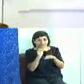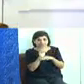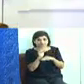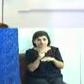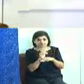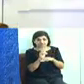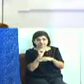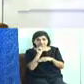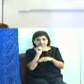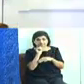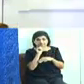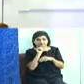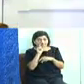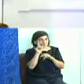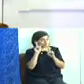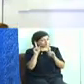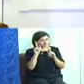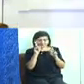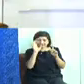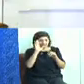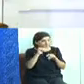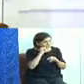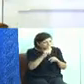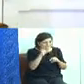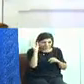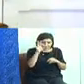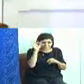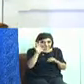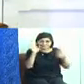I'm not going to preach.